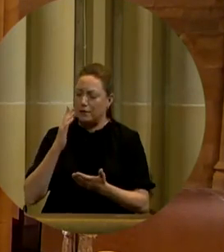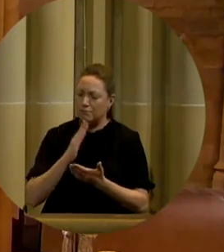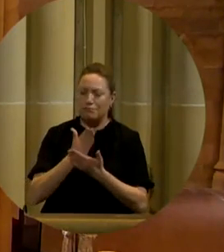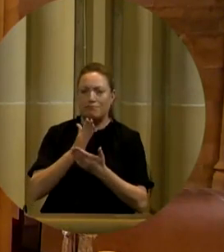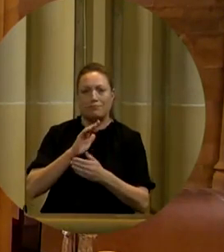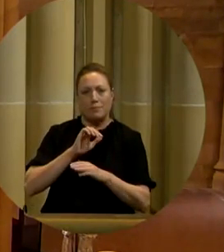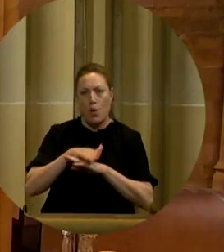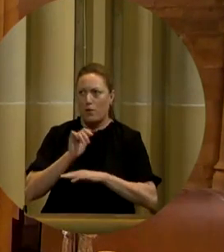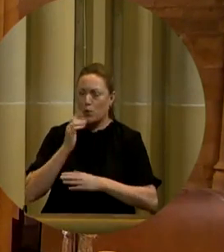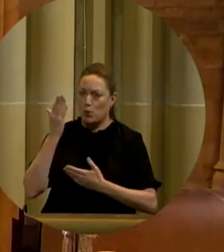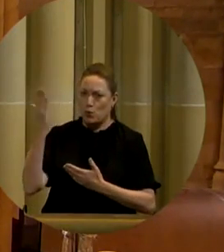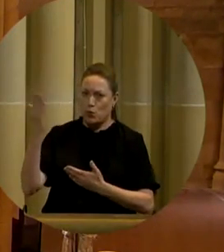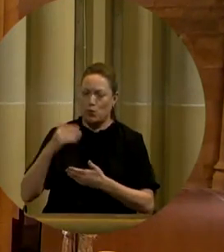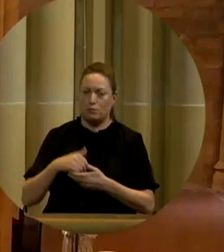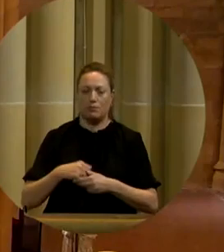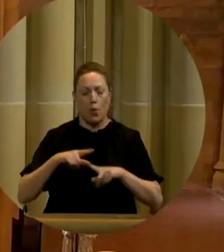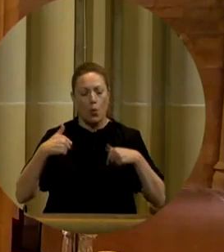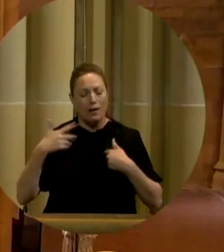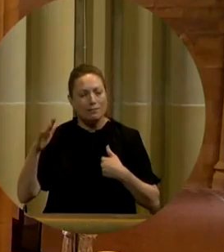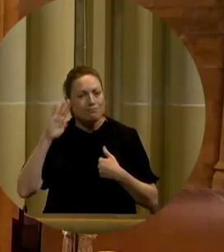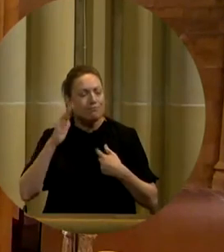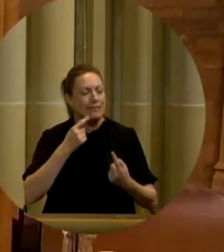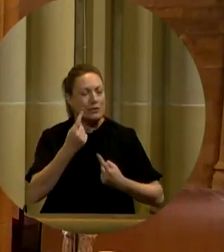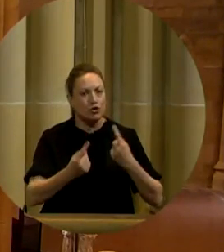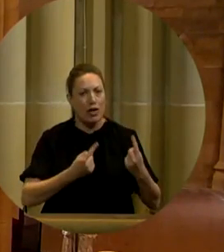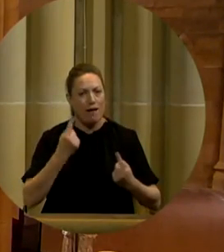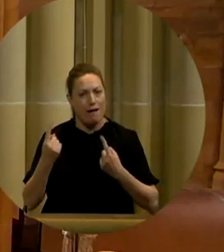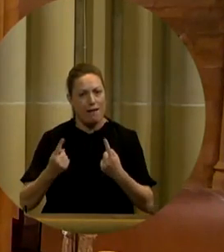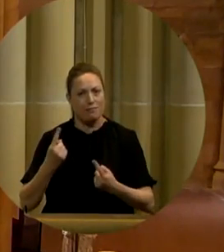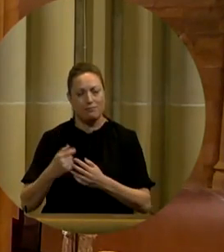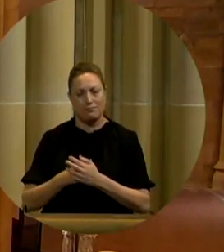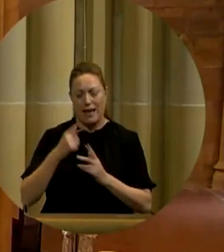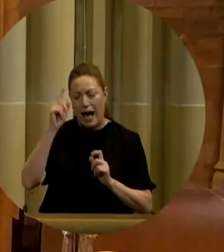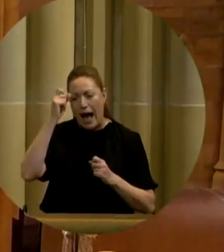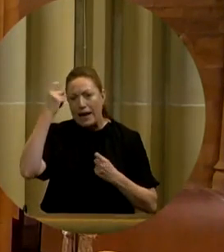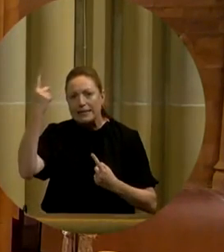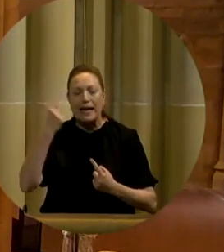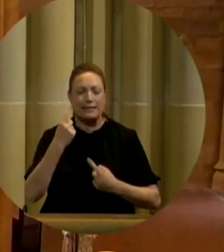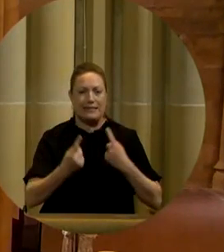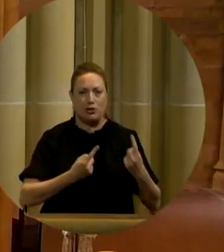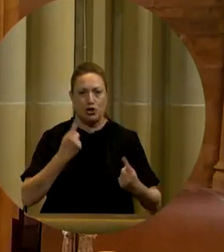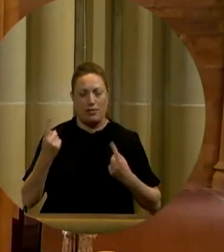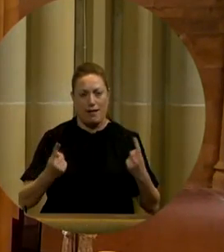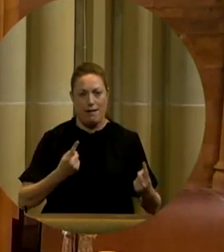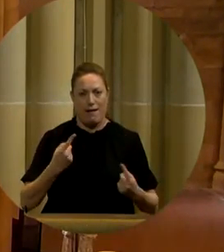Give us ears to listen humbly to each other and a discerning heart to hear what you are